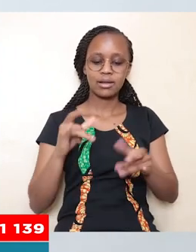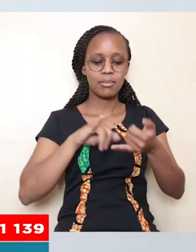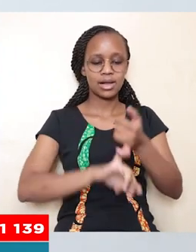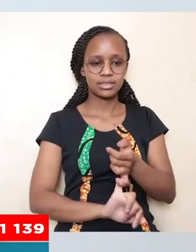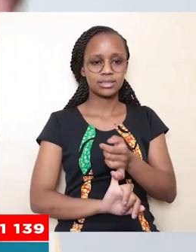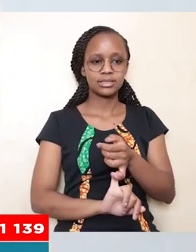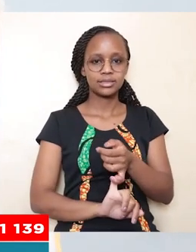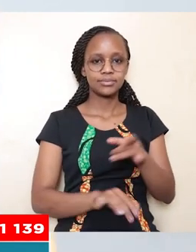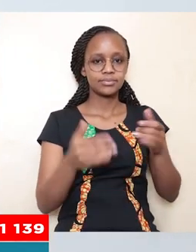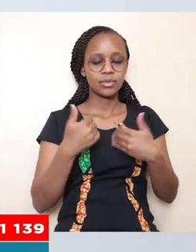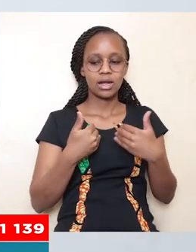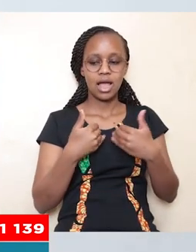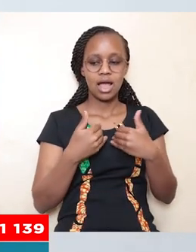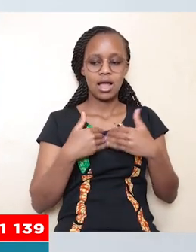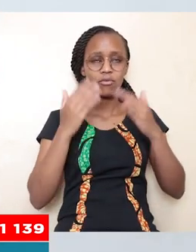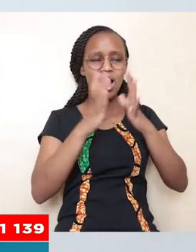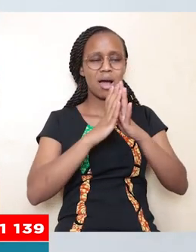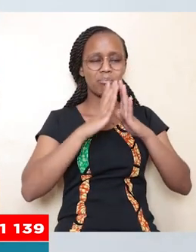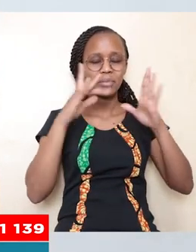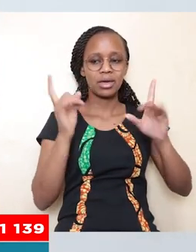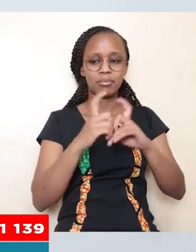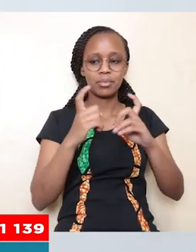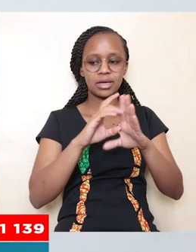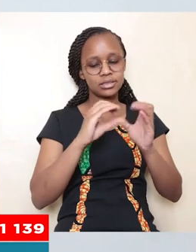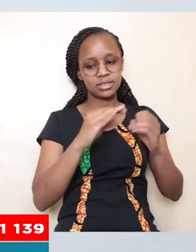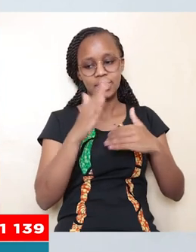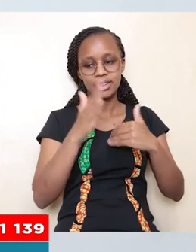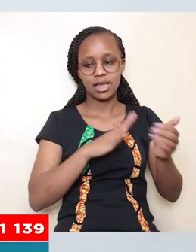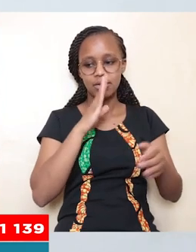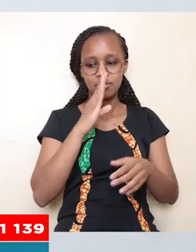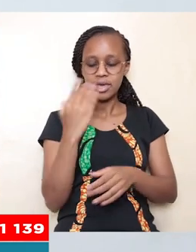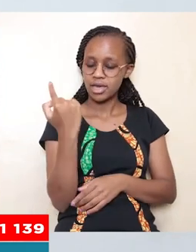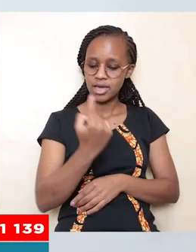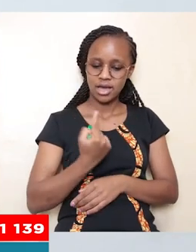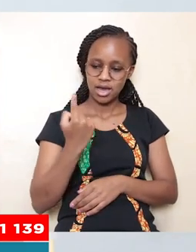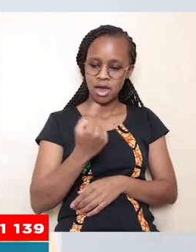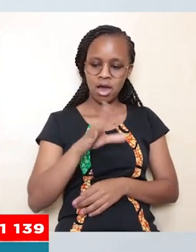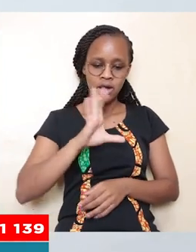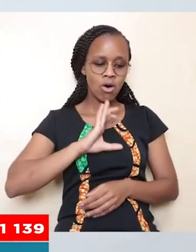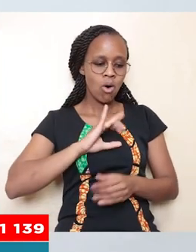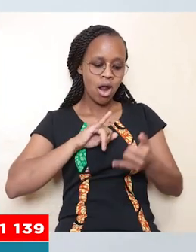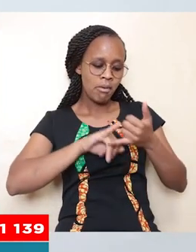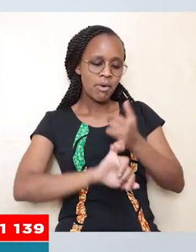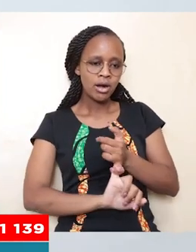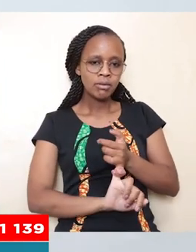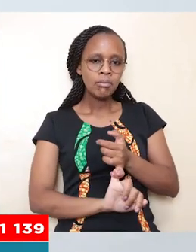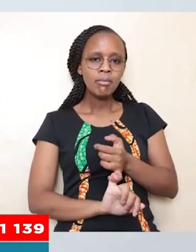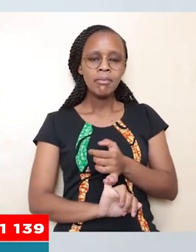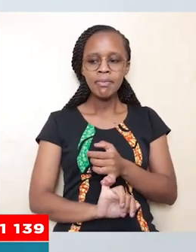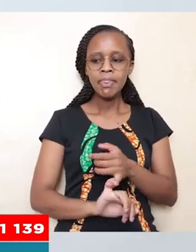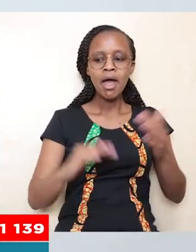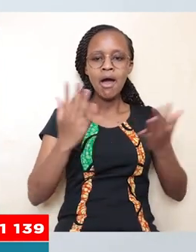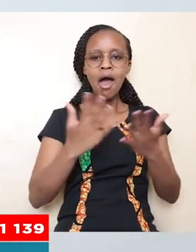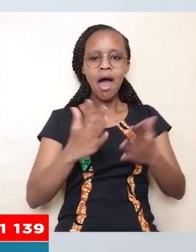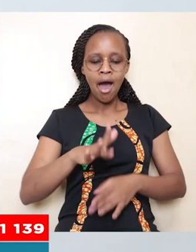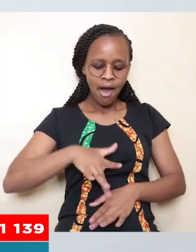know? There is no greater pain than being lonely in your own marriage, where